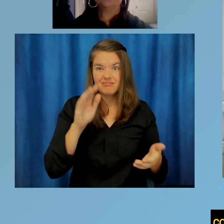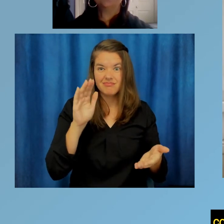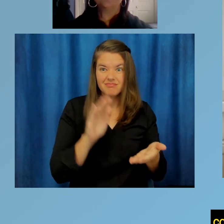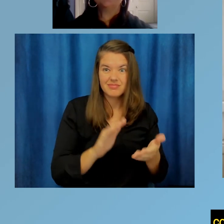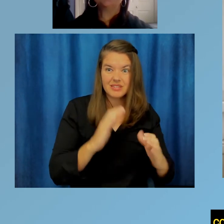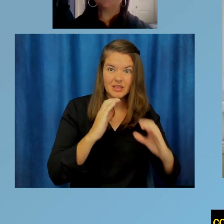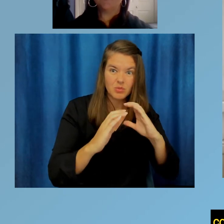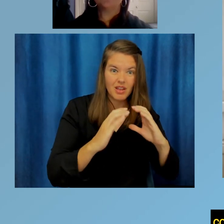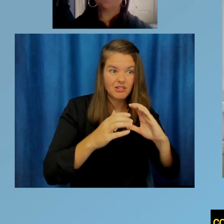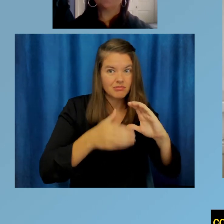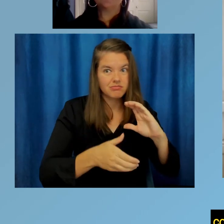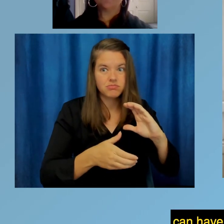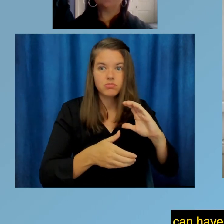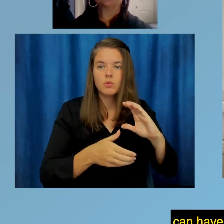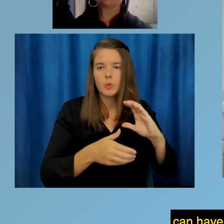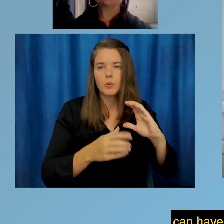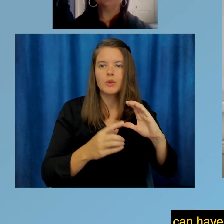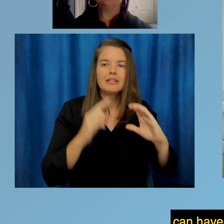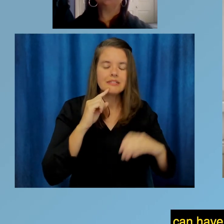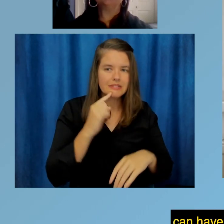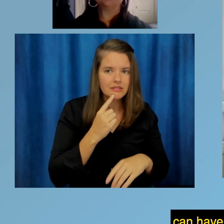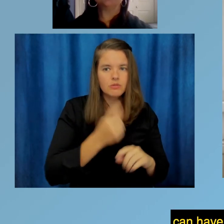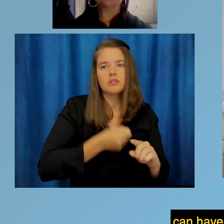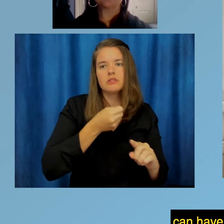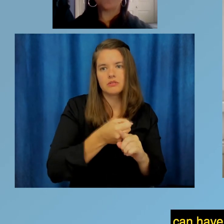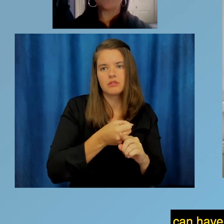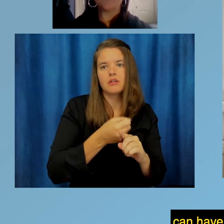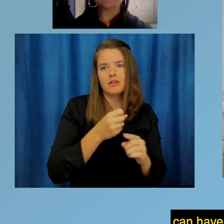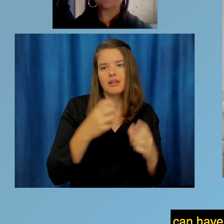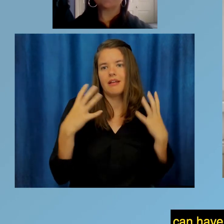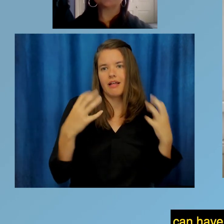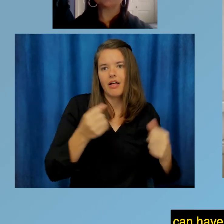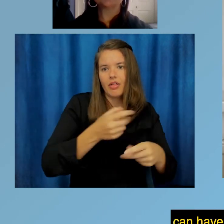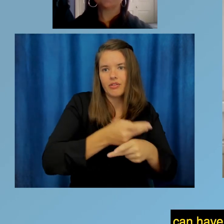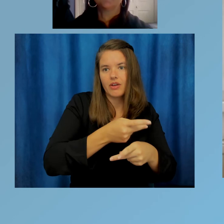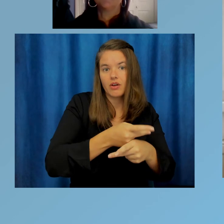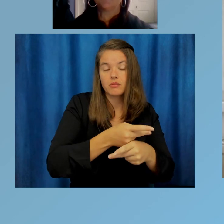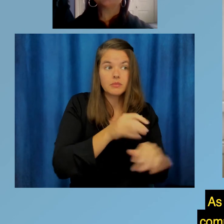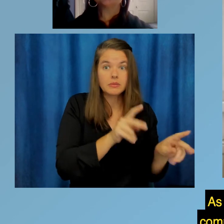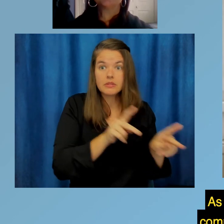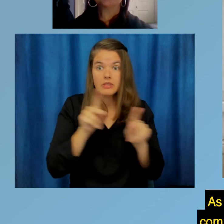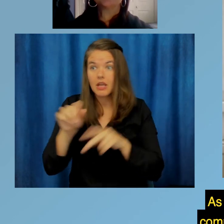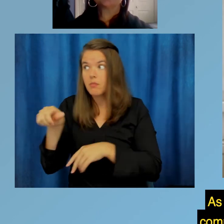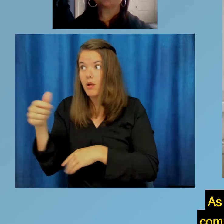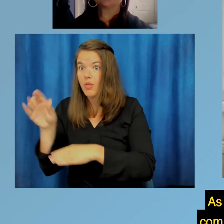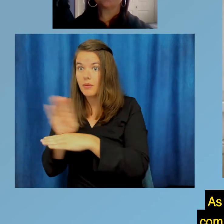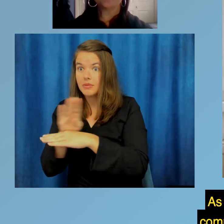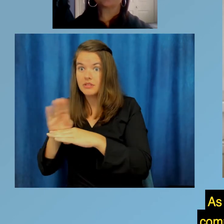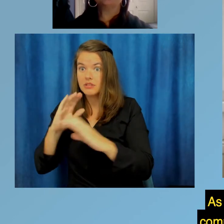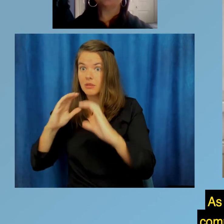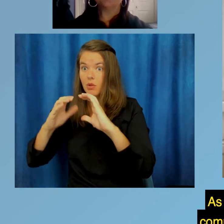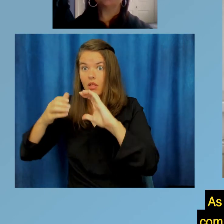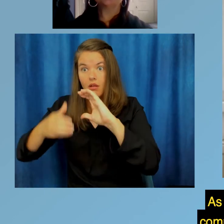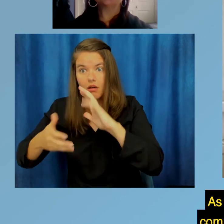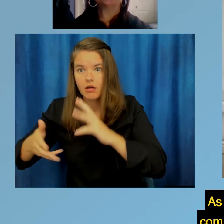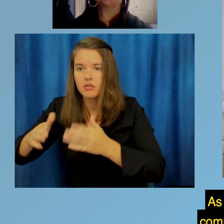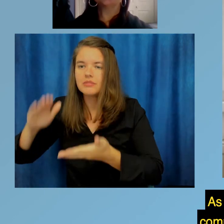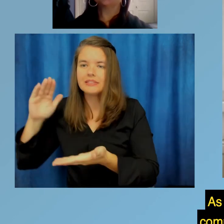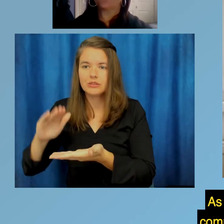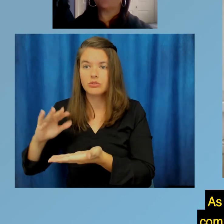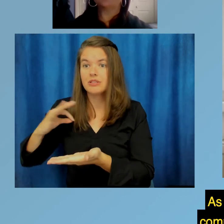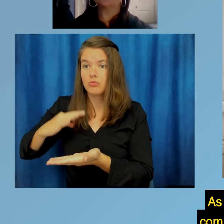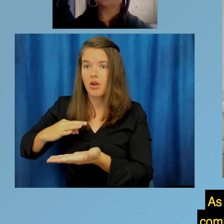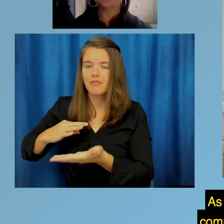of poor communication in healthcare can have extremely serious consequences. As with other businesses, poor